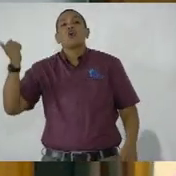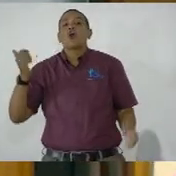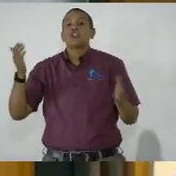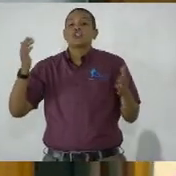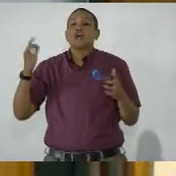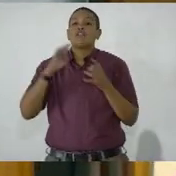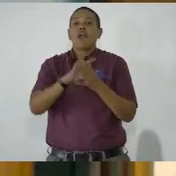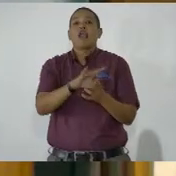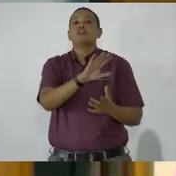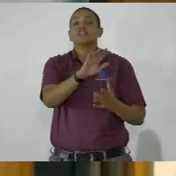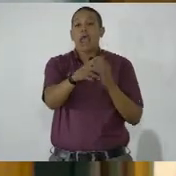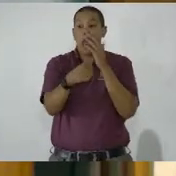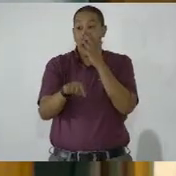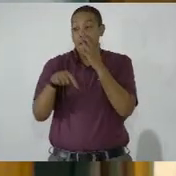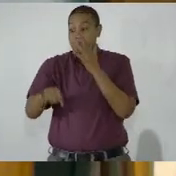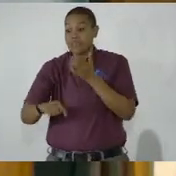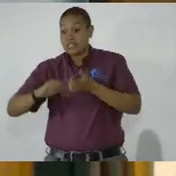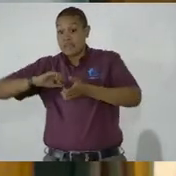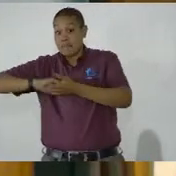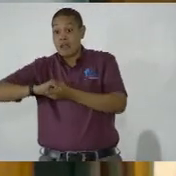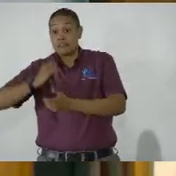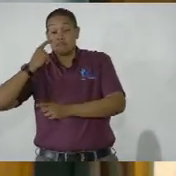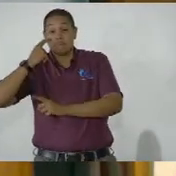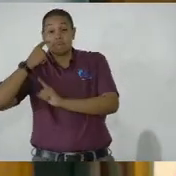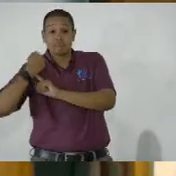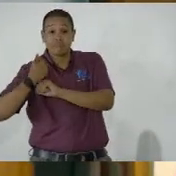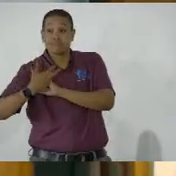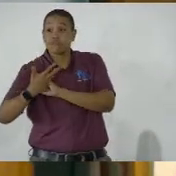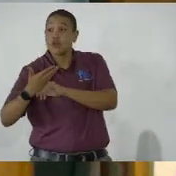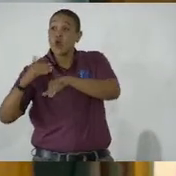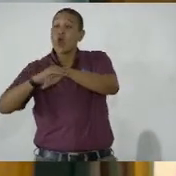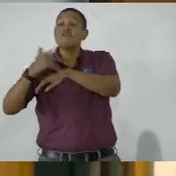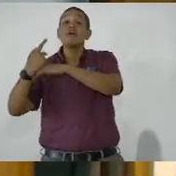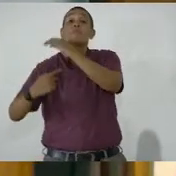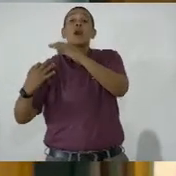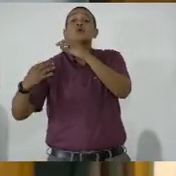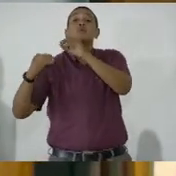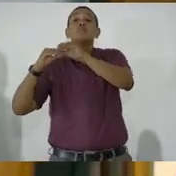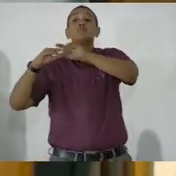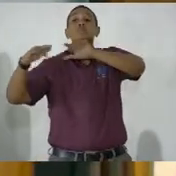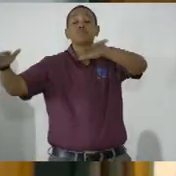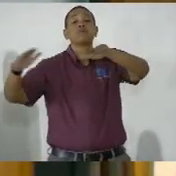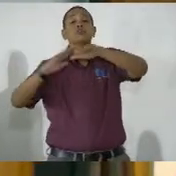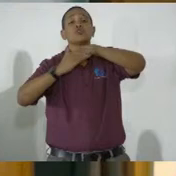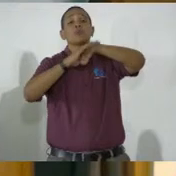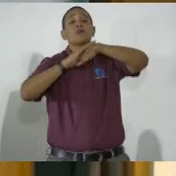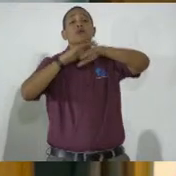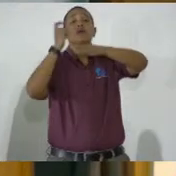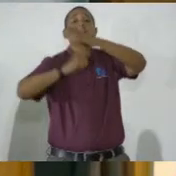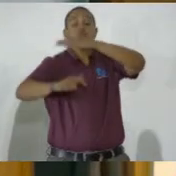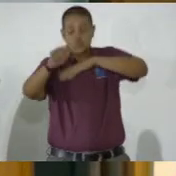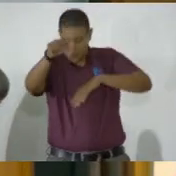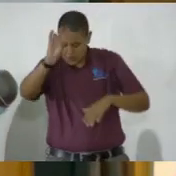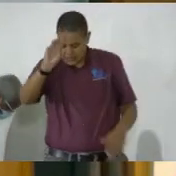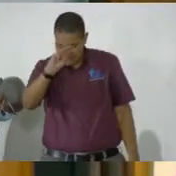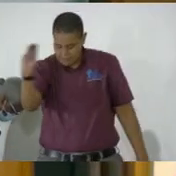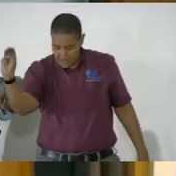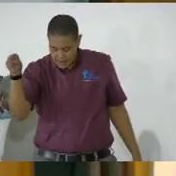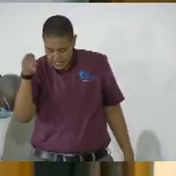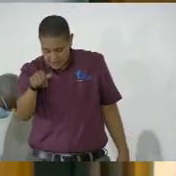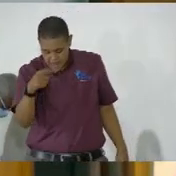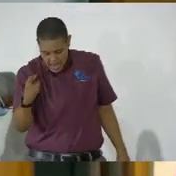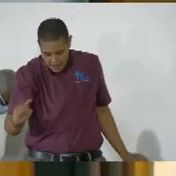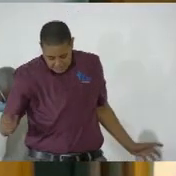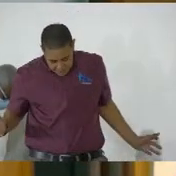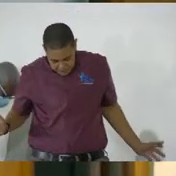connection. This partnership has been expanded to cover the parish courts across the island at a cost of $27 million. And